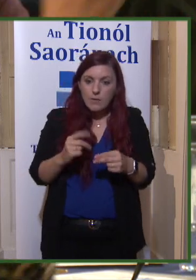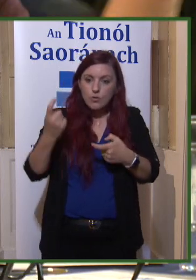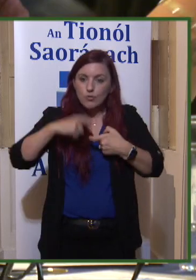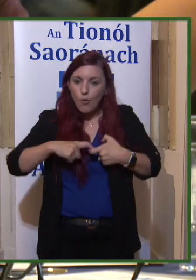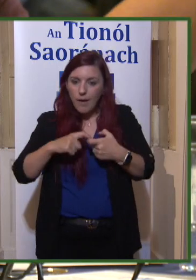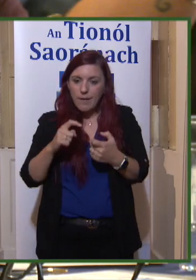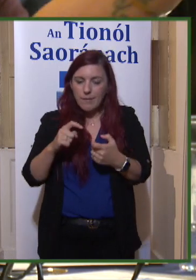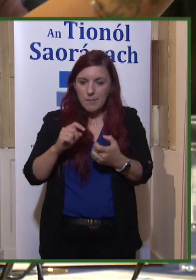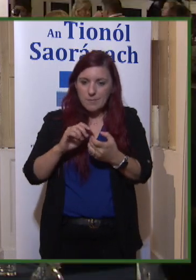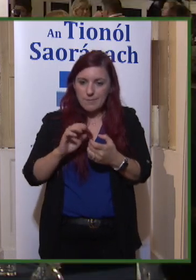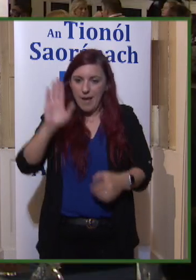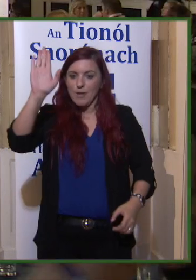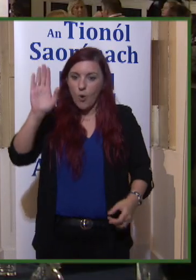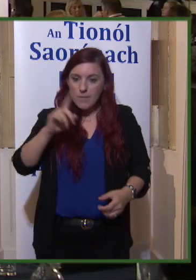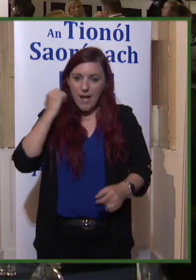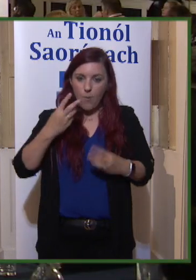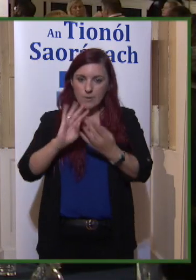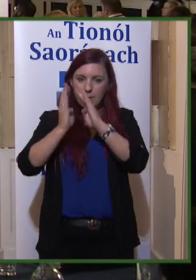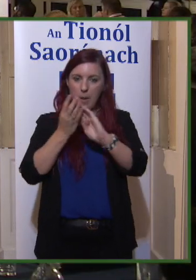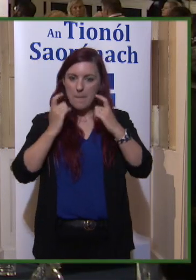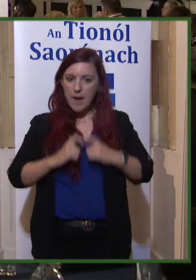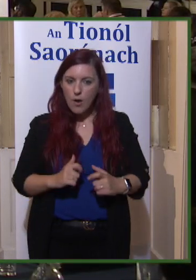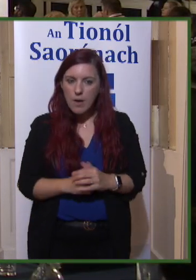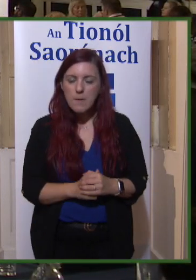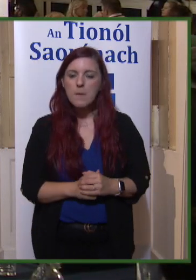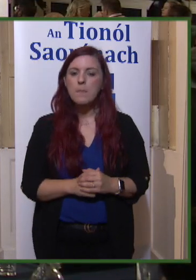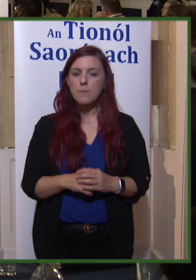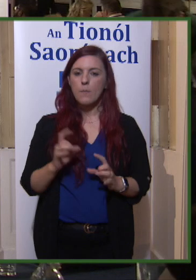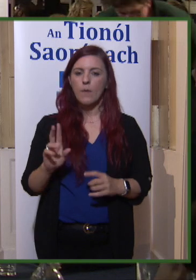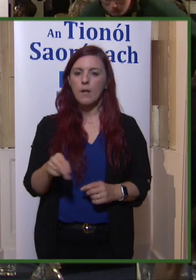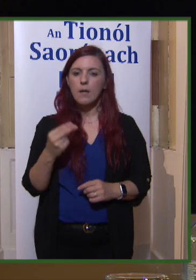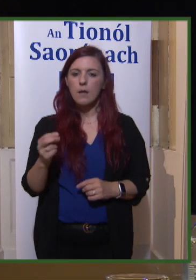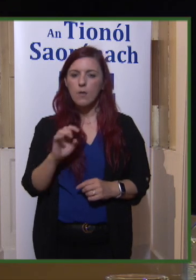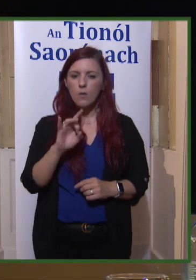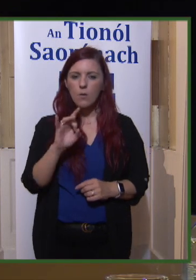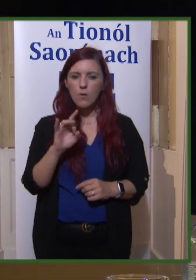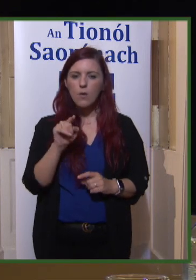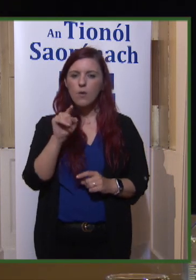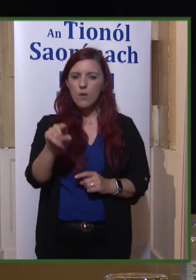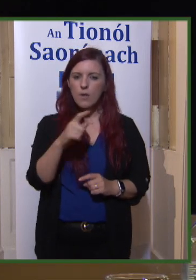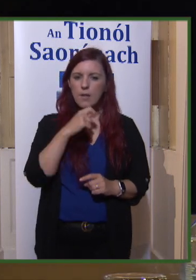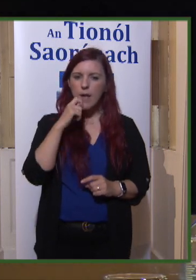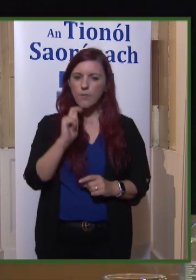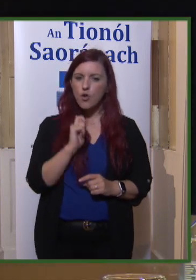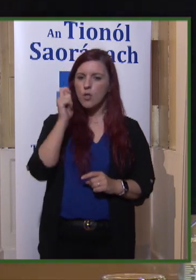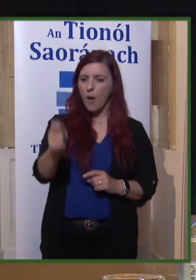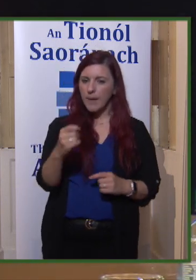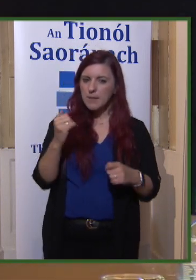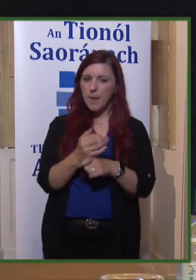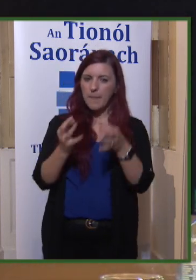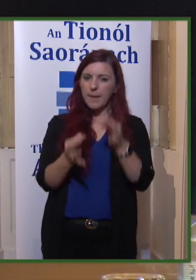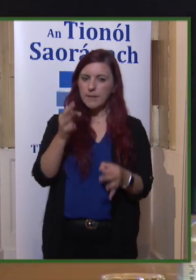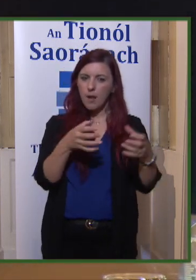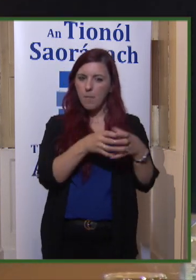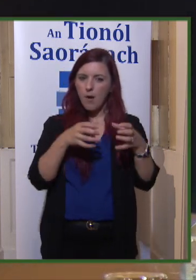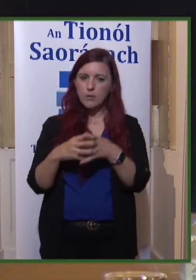Thanks. Okay, maybe just to follow on from Paul's first question. If you're nominated by a political party, you